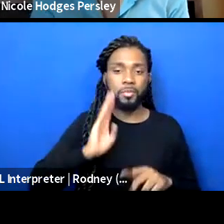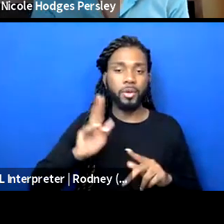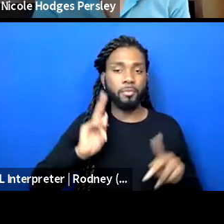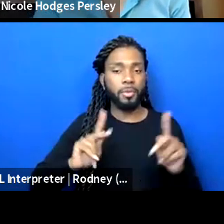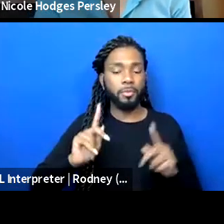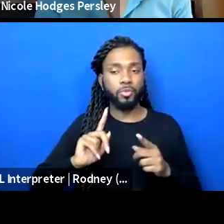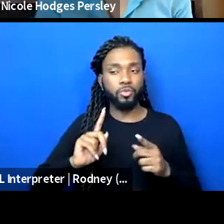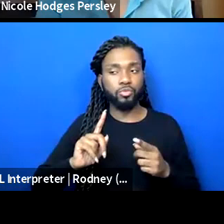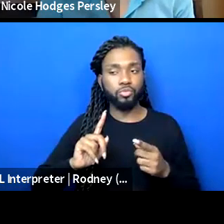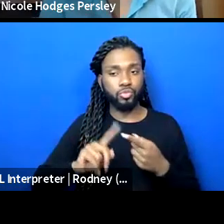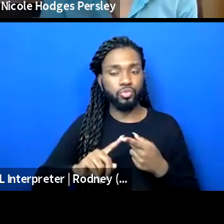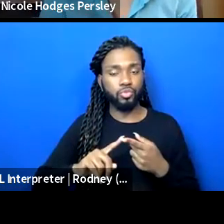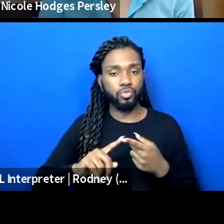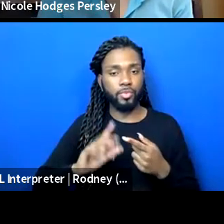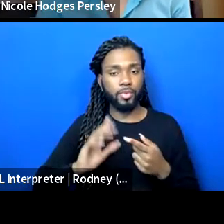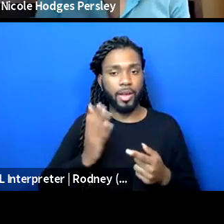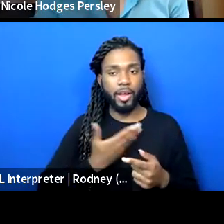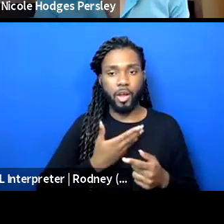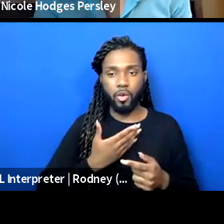power.